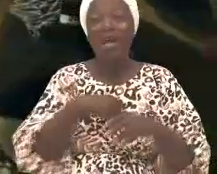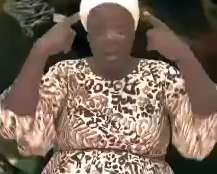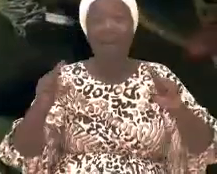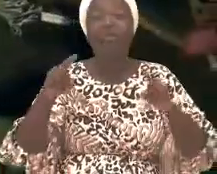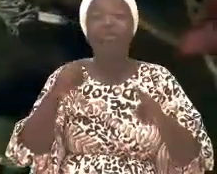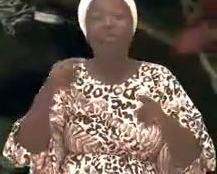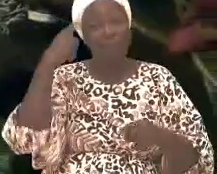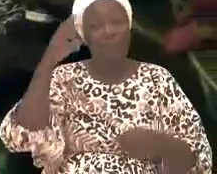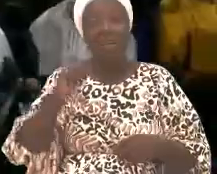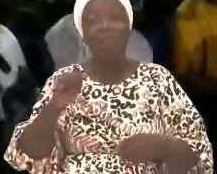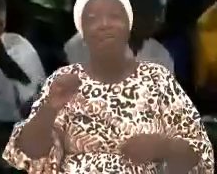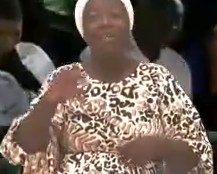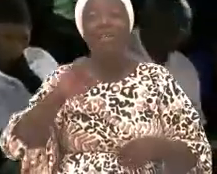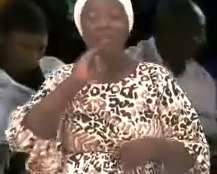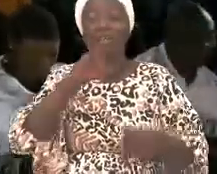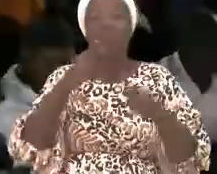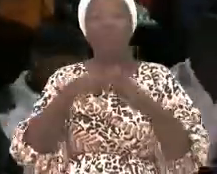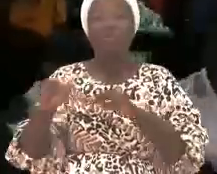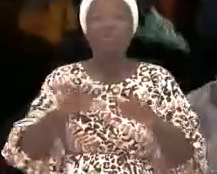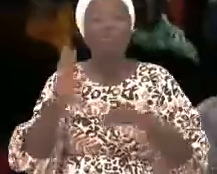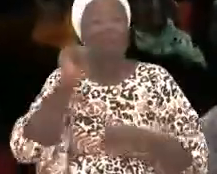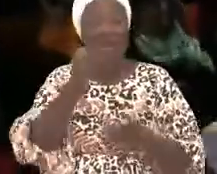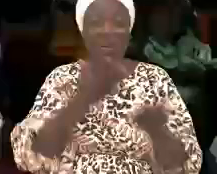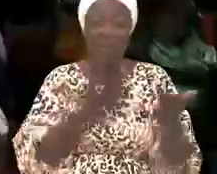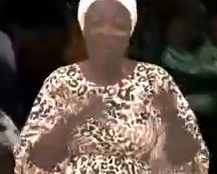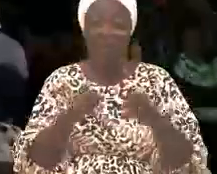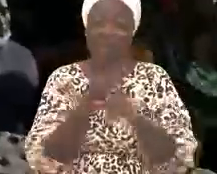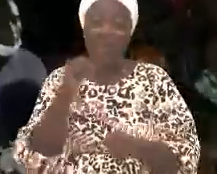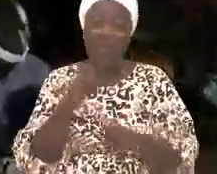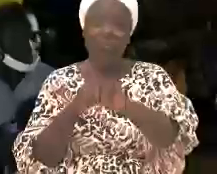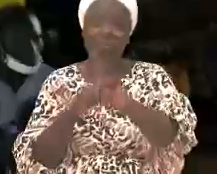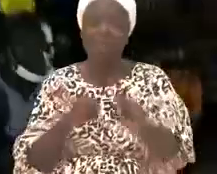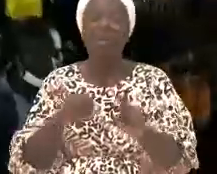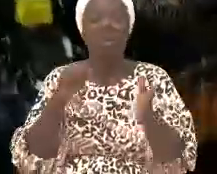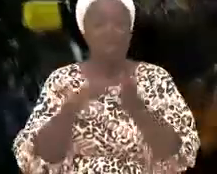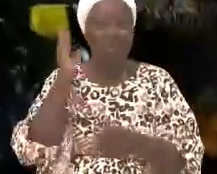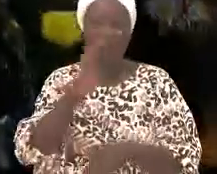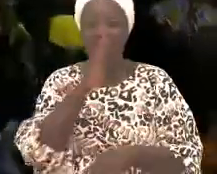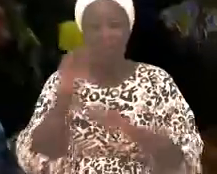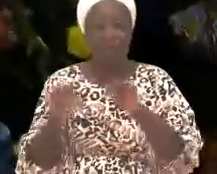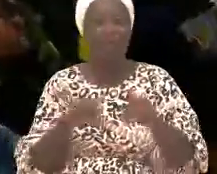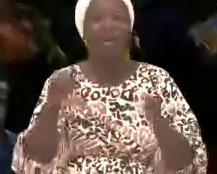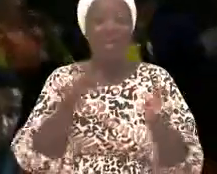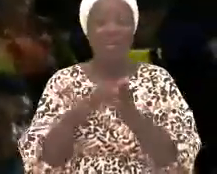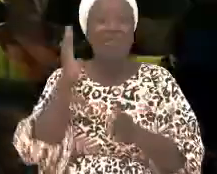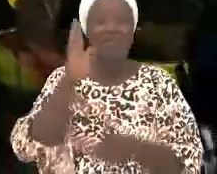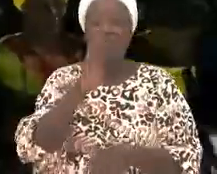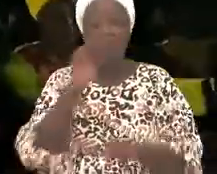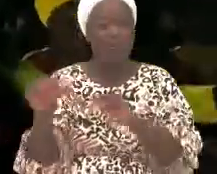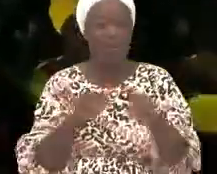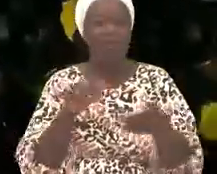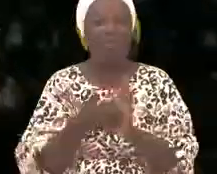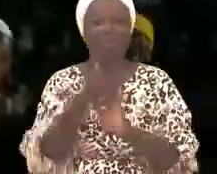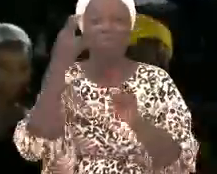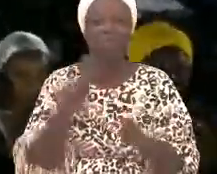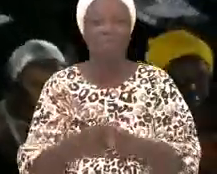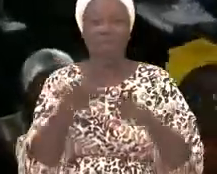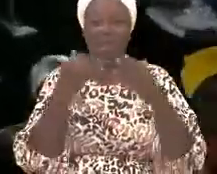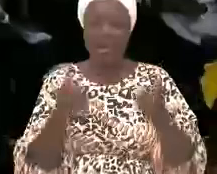going to do? It will be done. It will be done. Now we